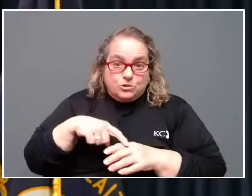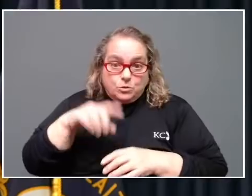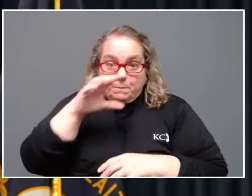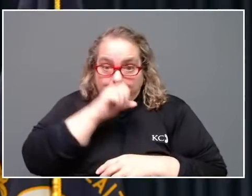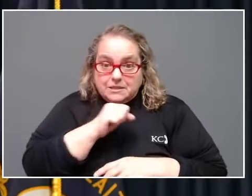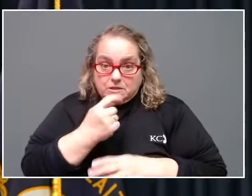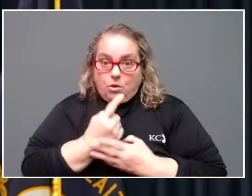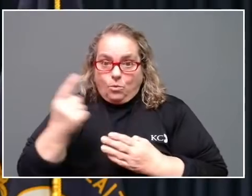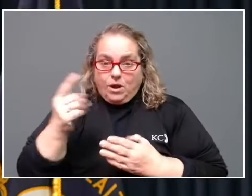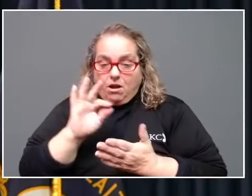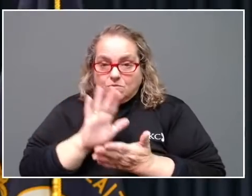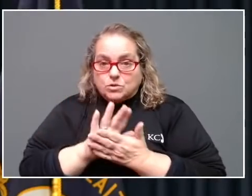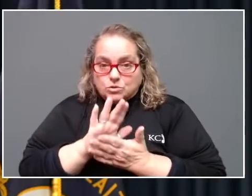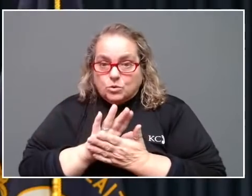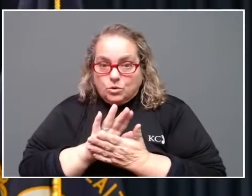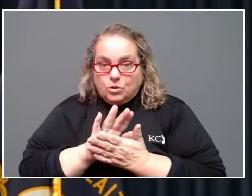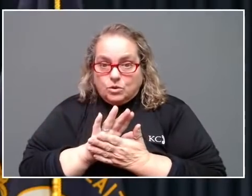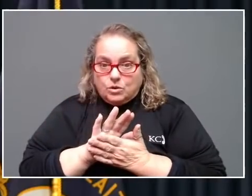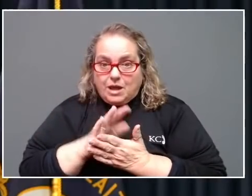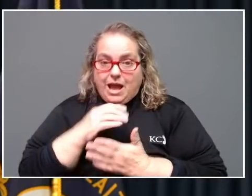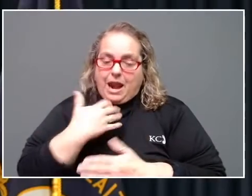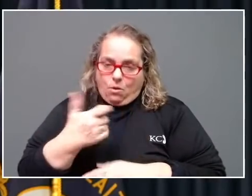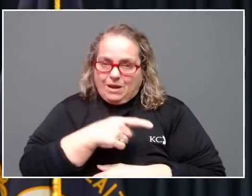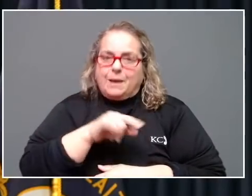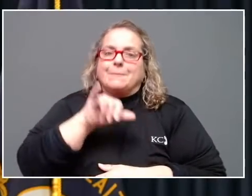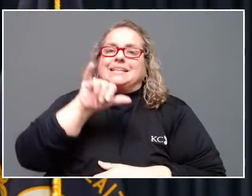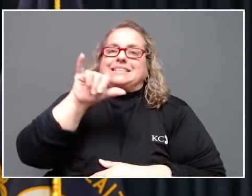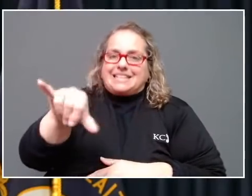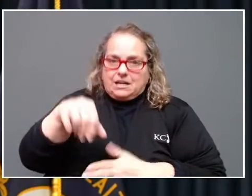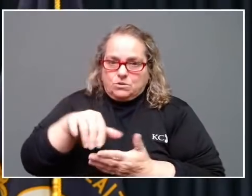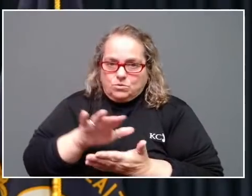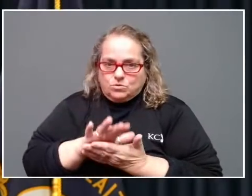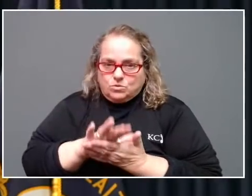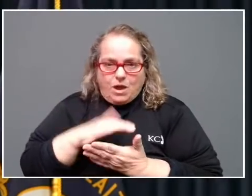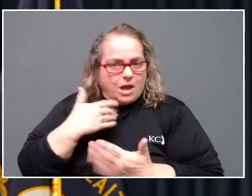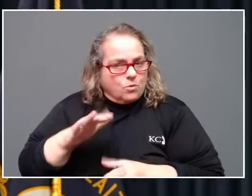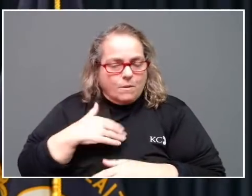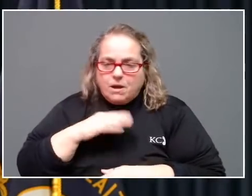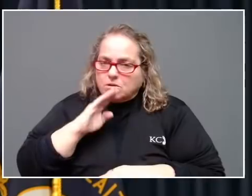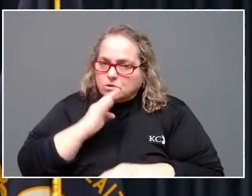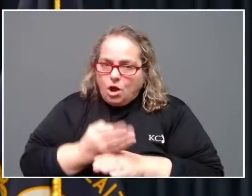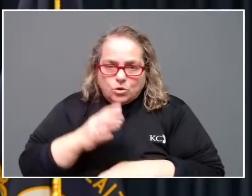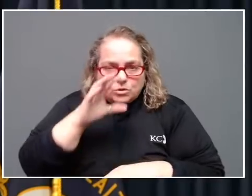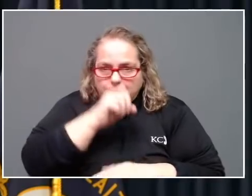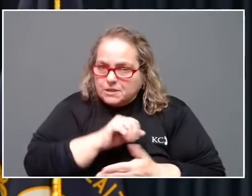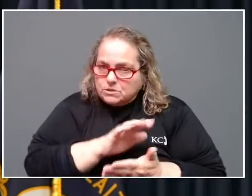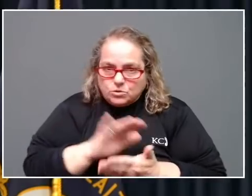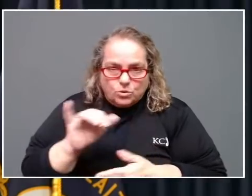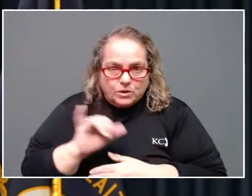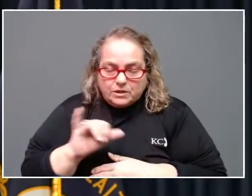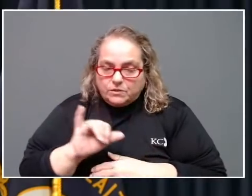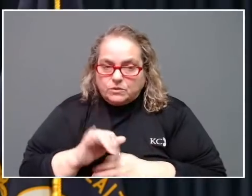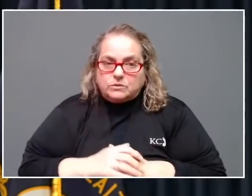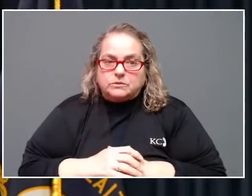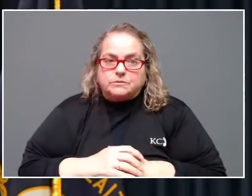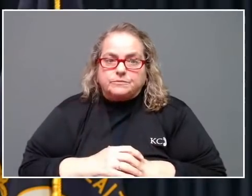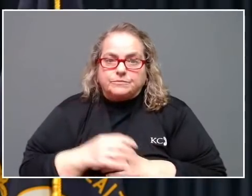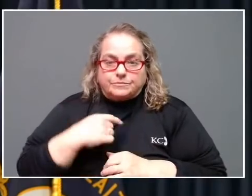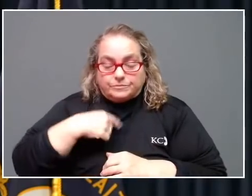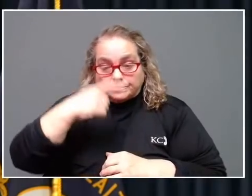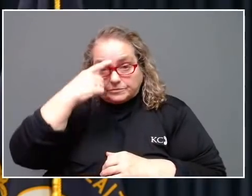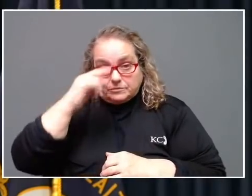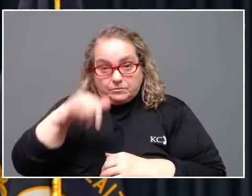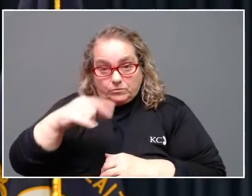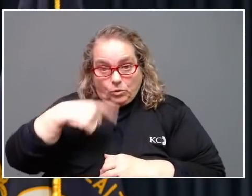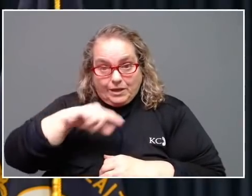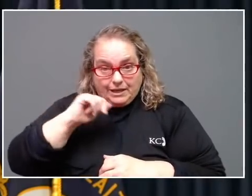of school, and I want him in school. I don't want my daughter to miss a week of school. I think that we could be